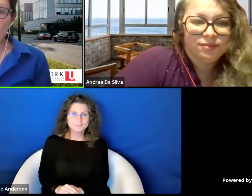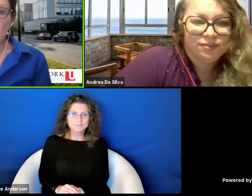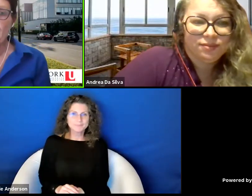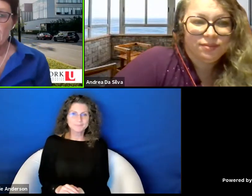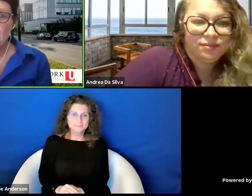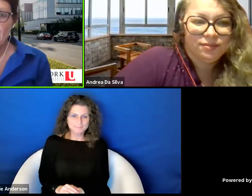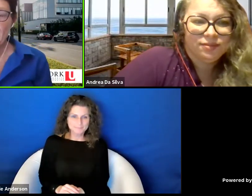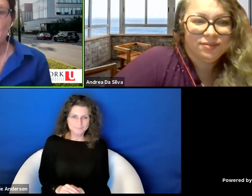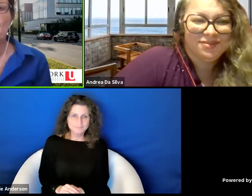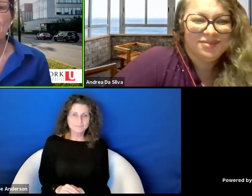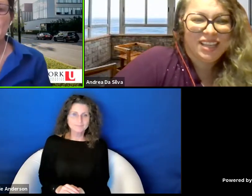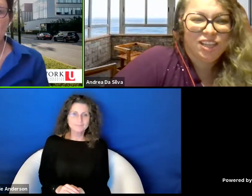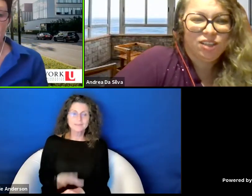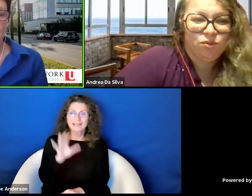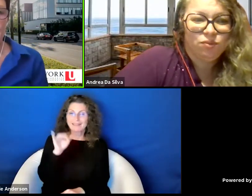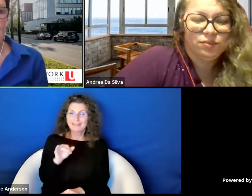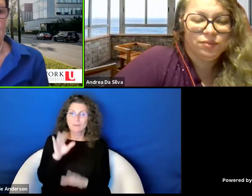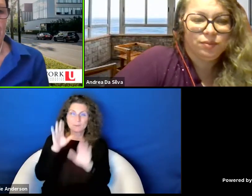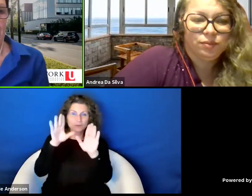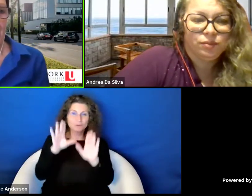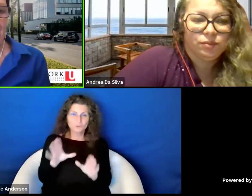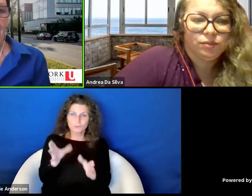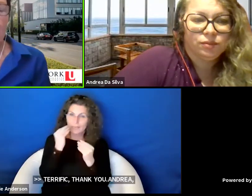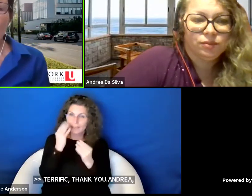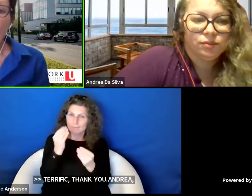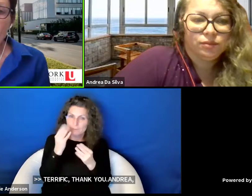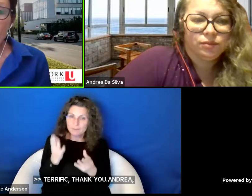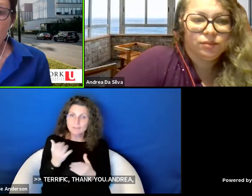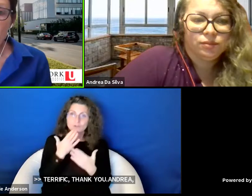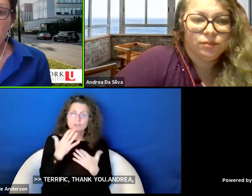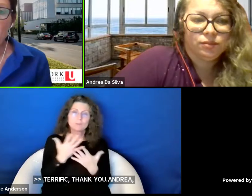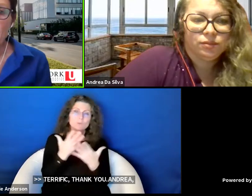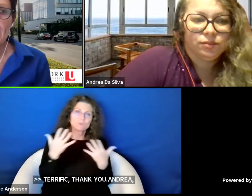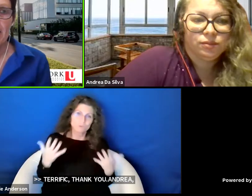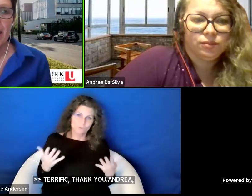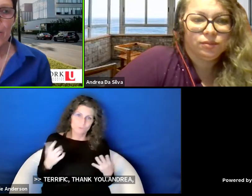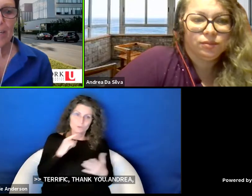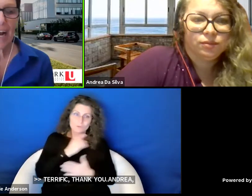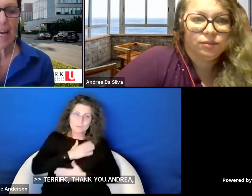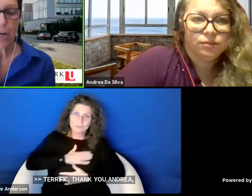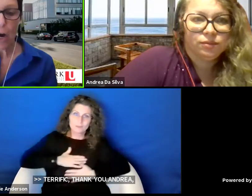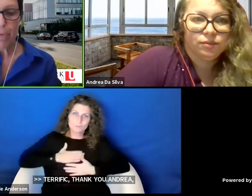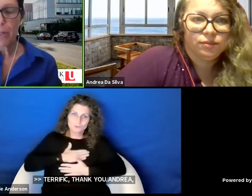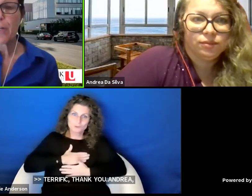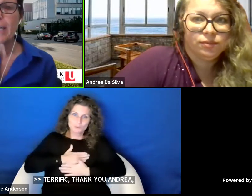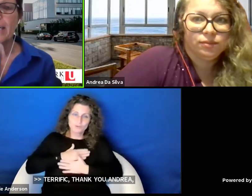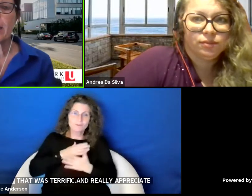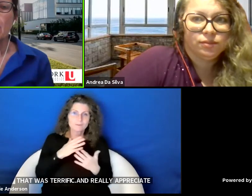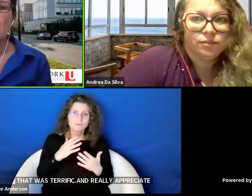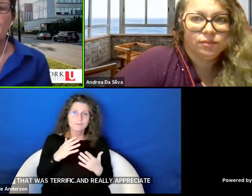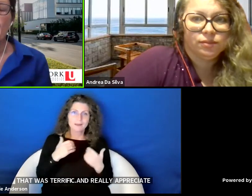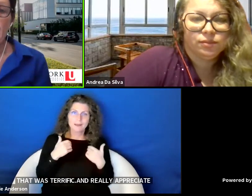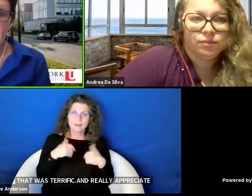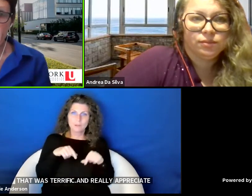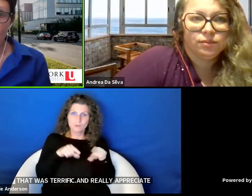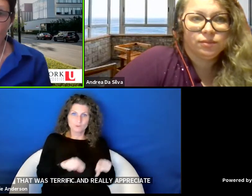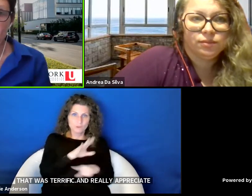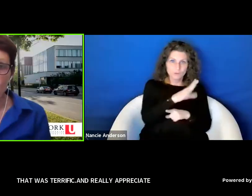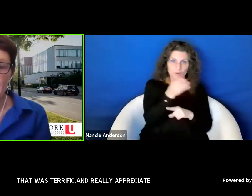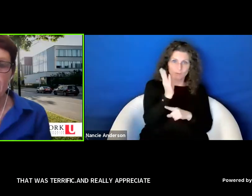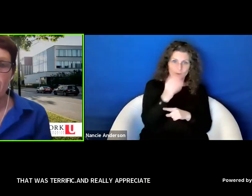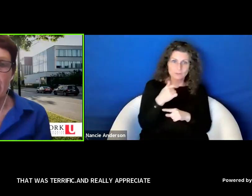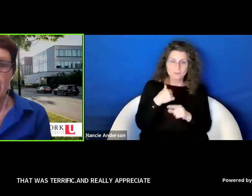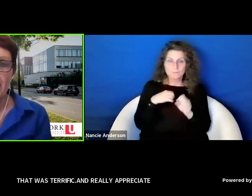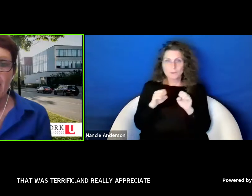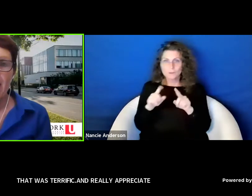Andrea, that was terrific. I really appreciate it. And while you were doing your presentation, I had an opportunity to look through many